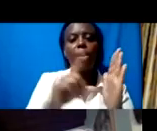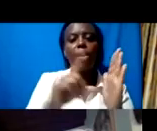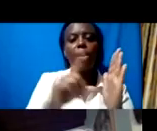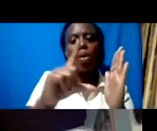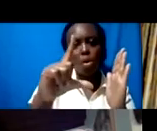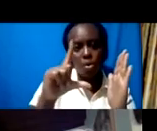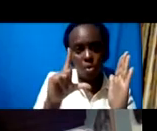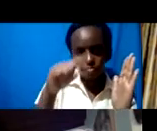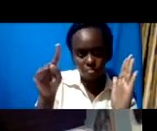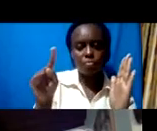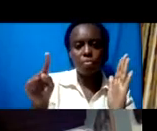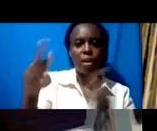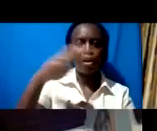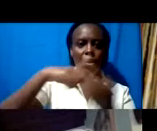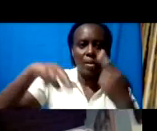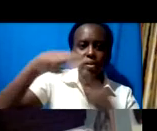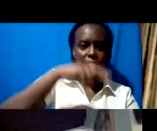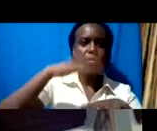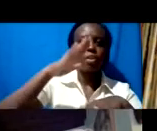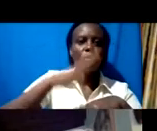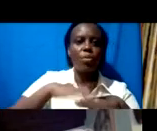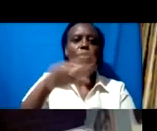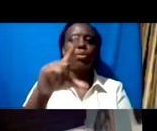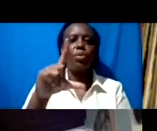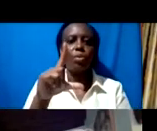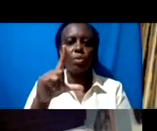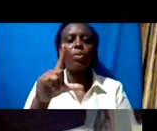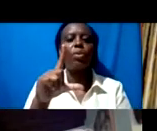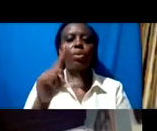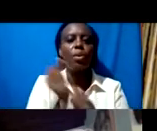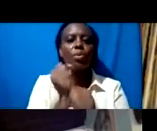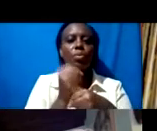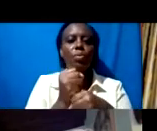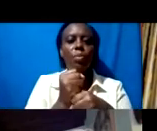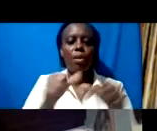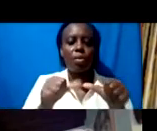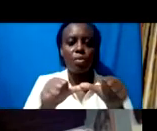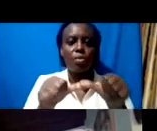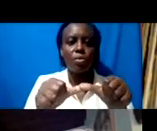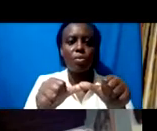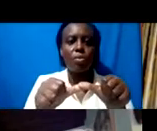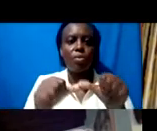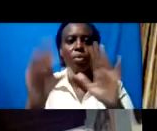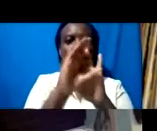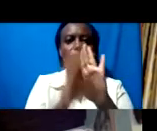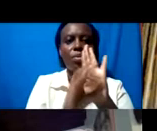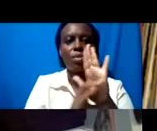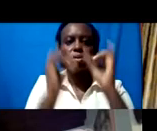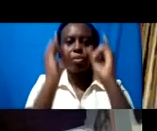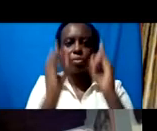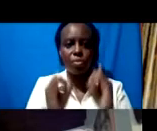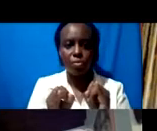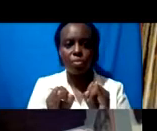legislation, reviewing old legislations properly to make them consistent with the new Constitution, and so